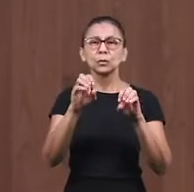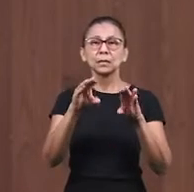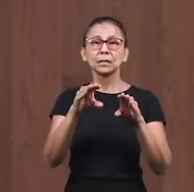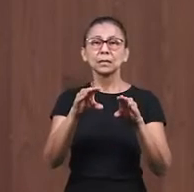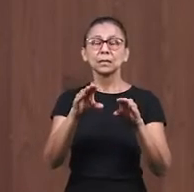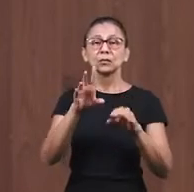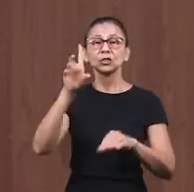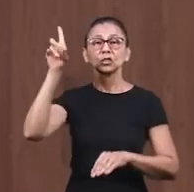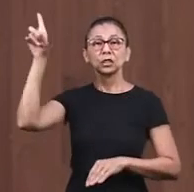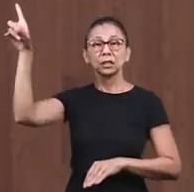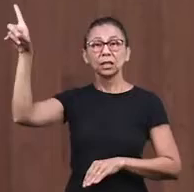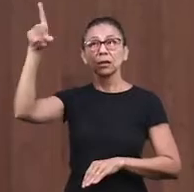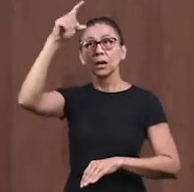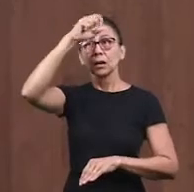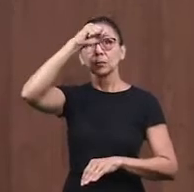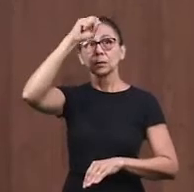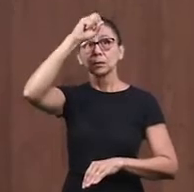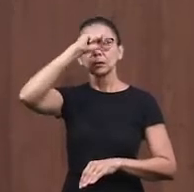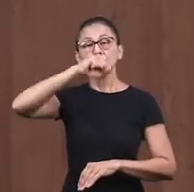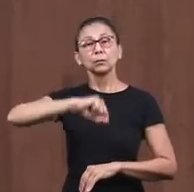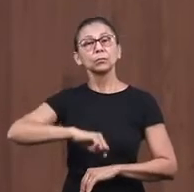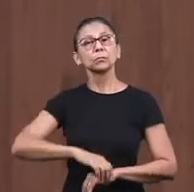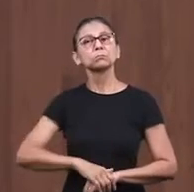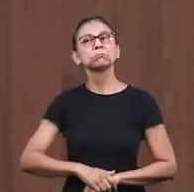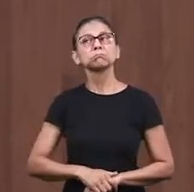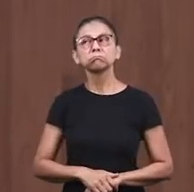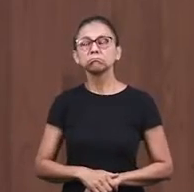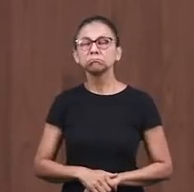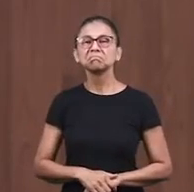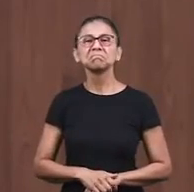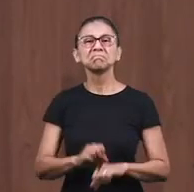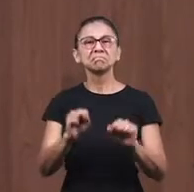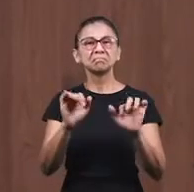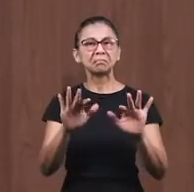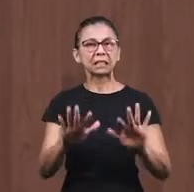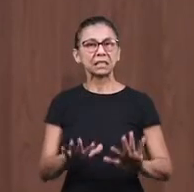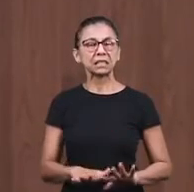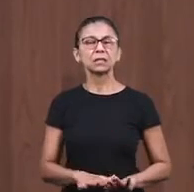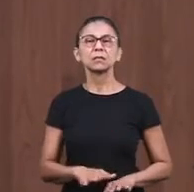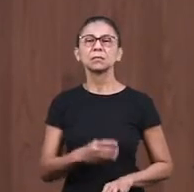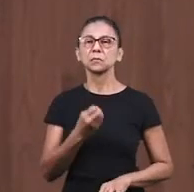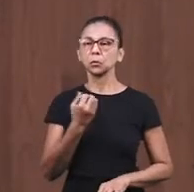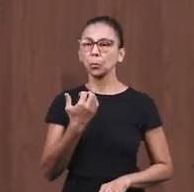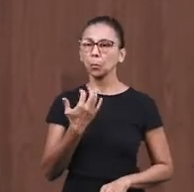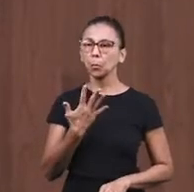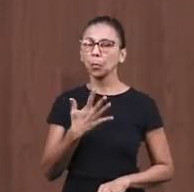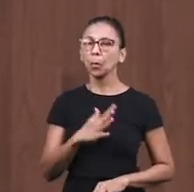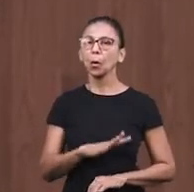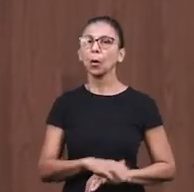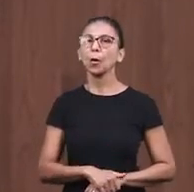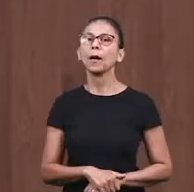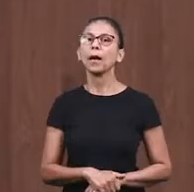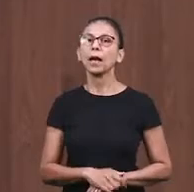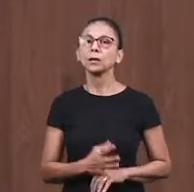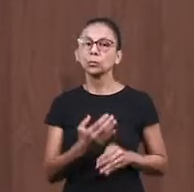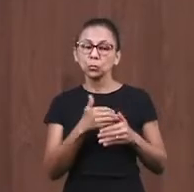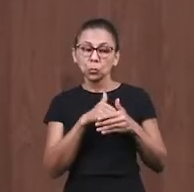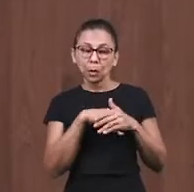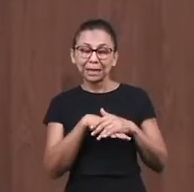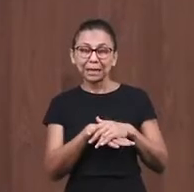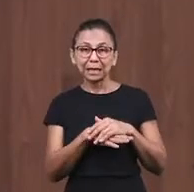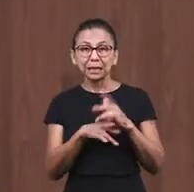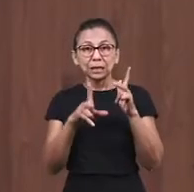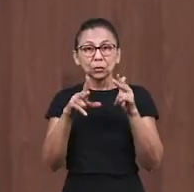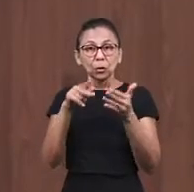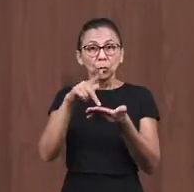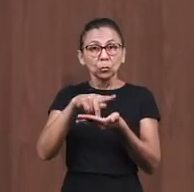God. Everything that Timothy received were blessings of the Lord. They are part